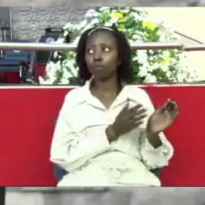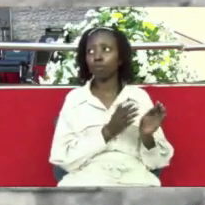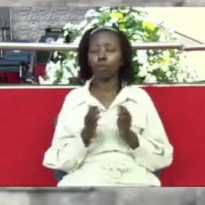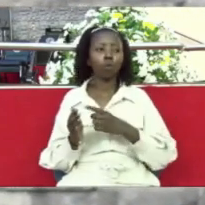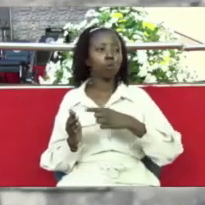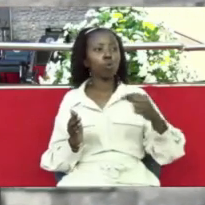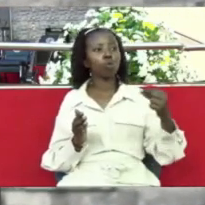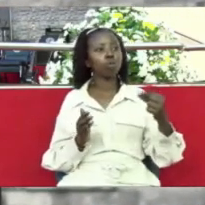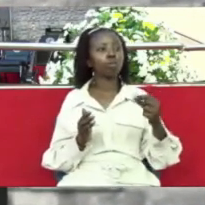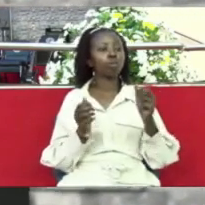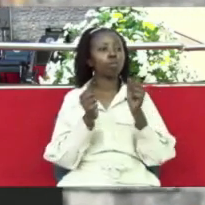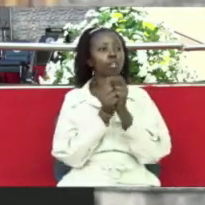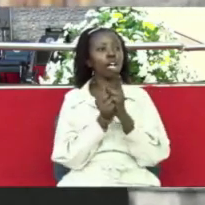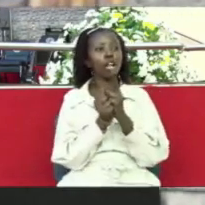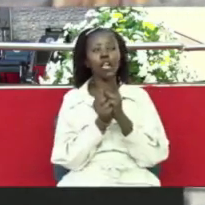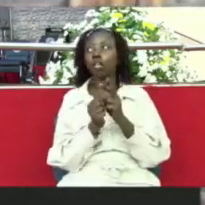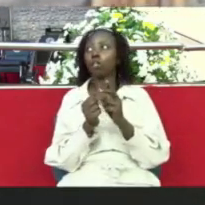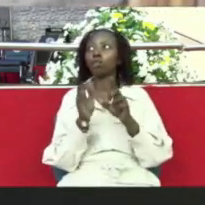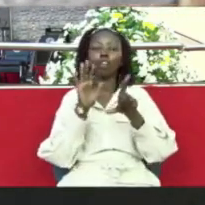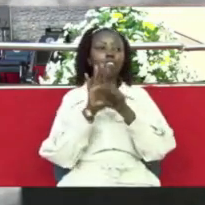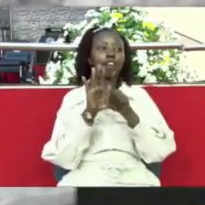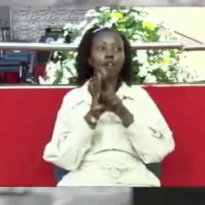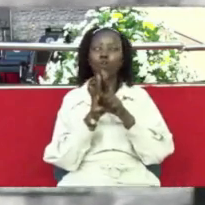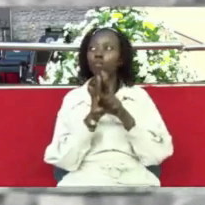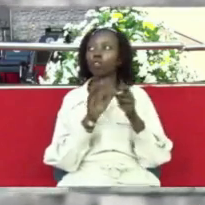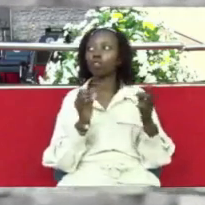of the harvest. Tutaenda katika sheria 12 za mavuno.